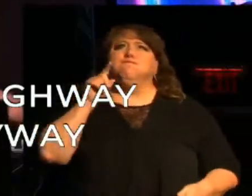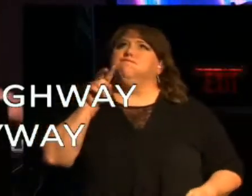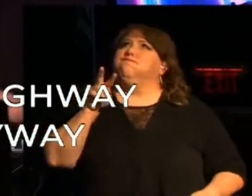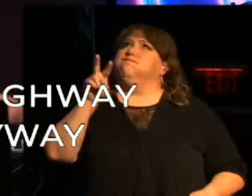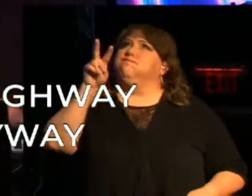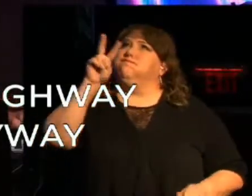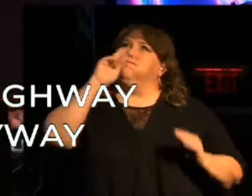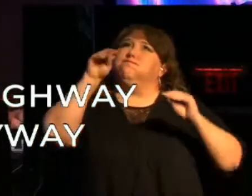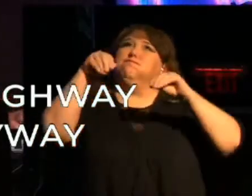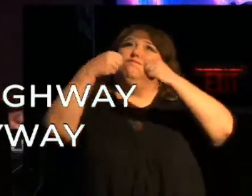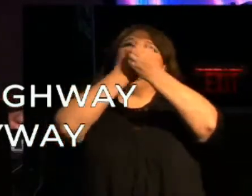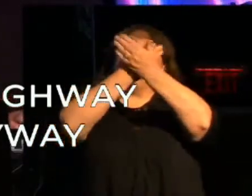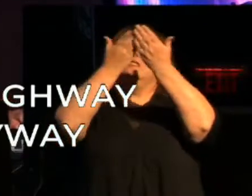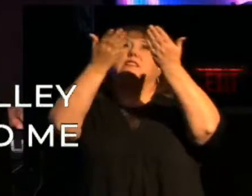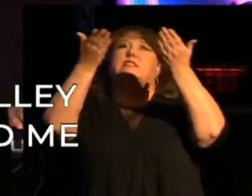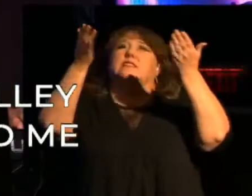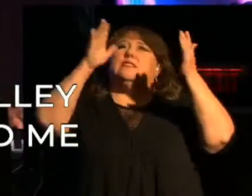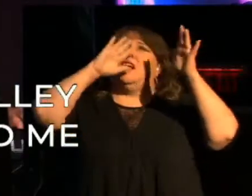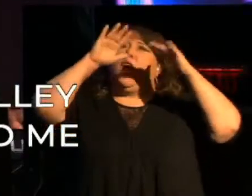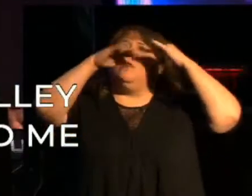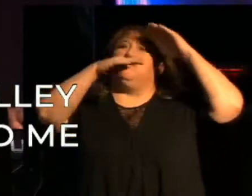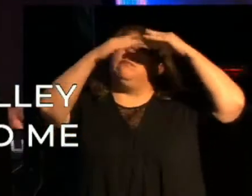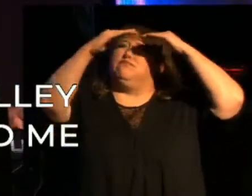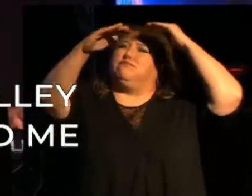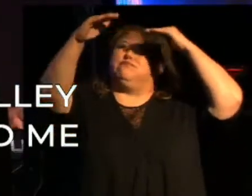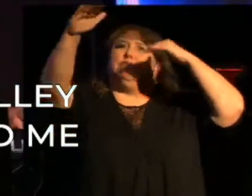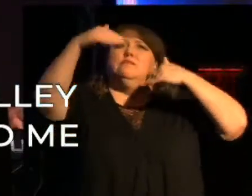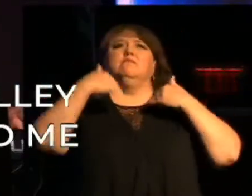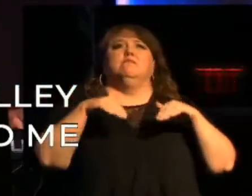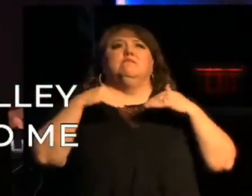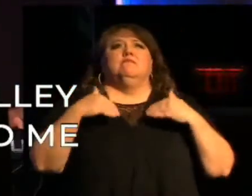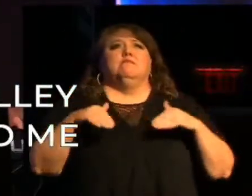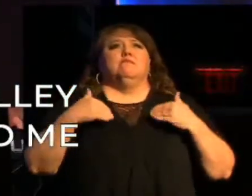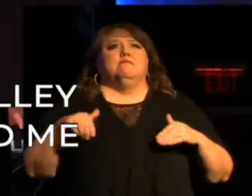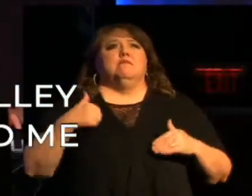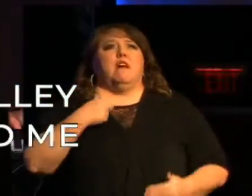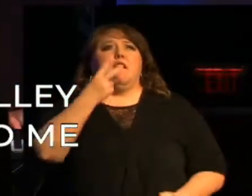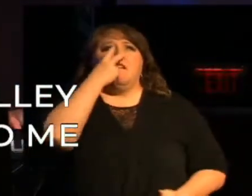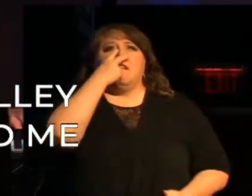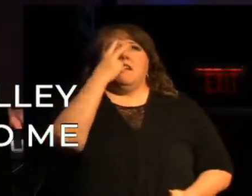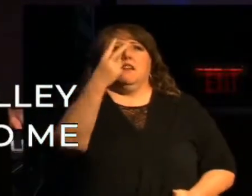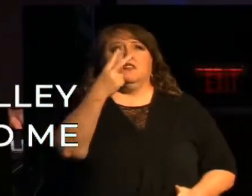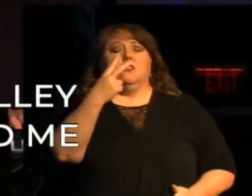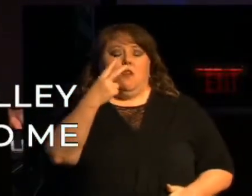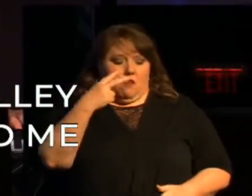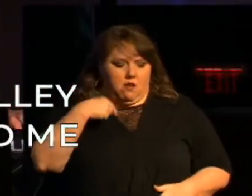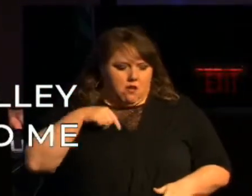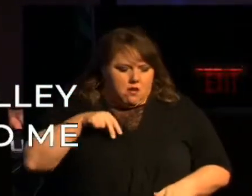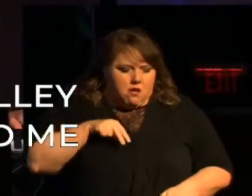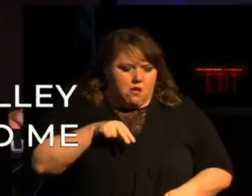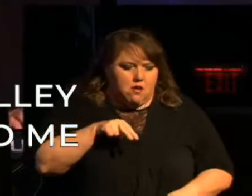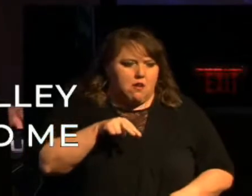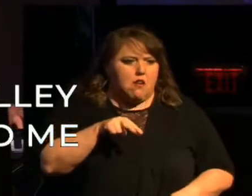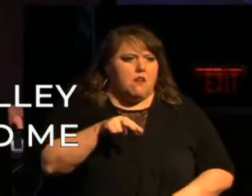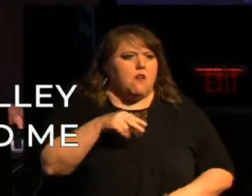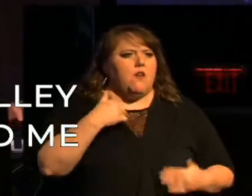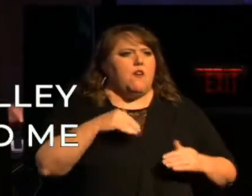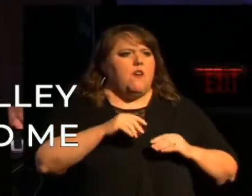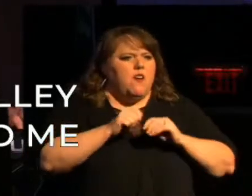me that endless skyway. I saw below me the